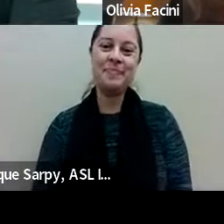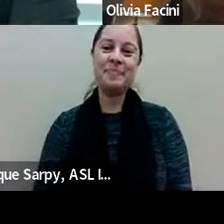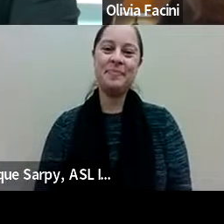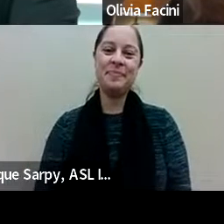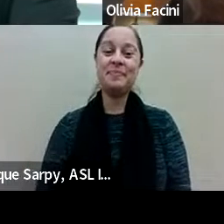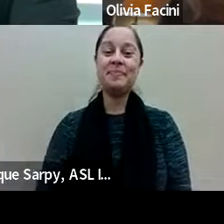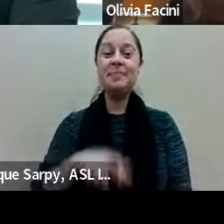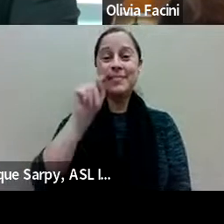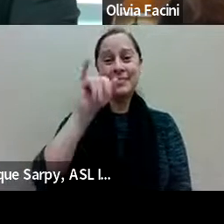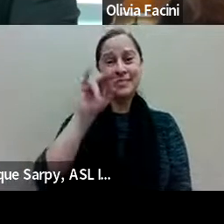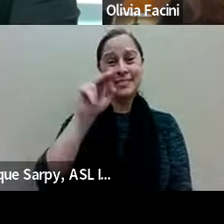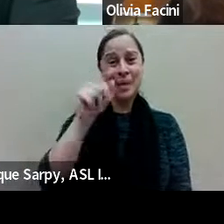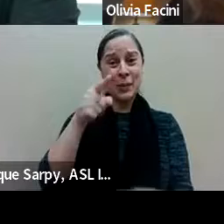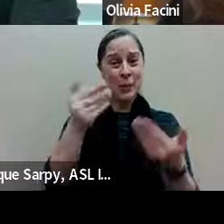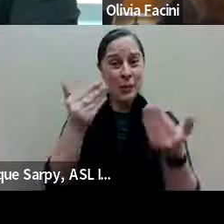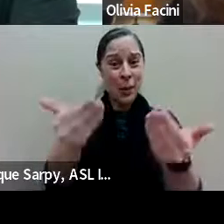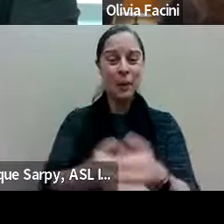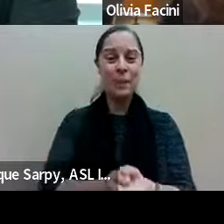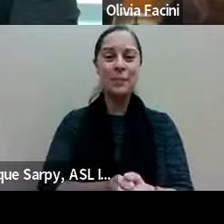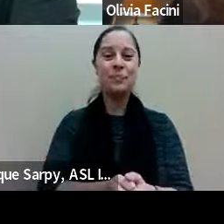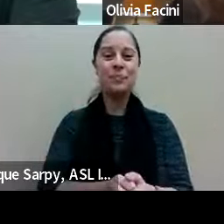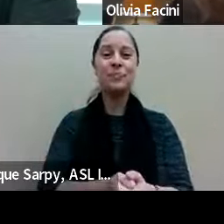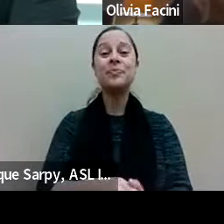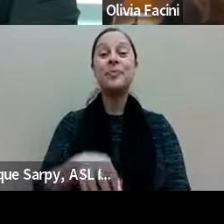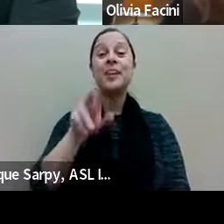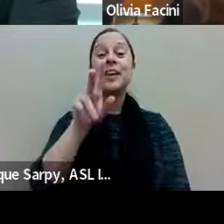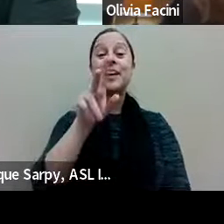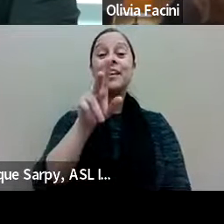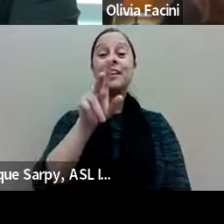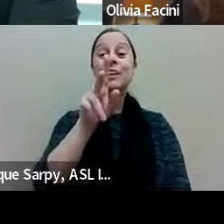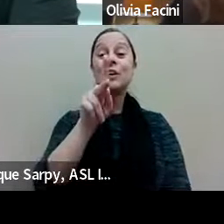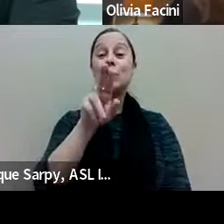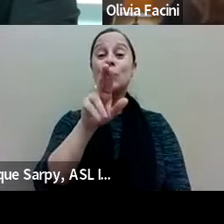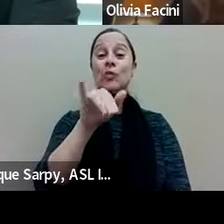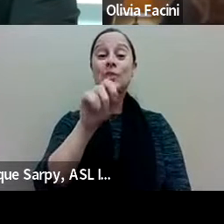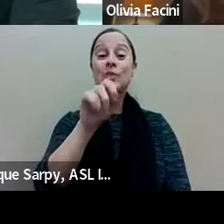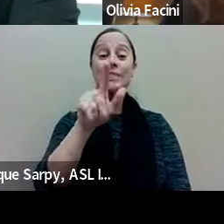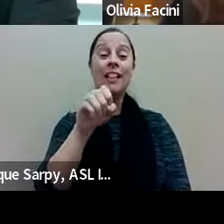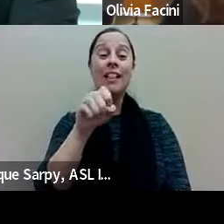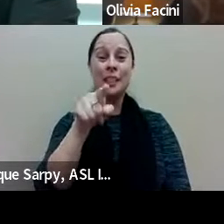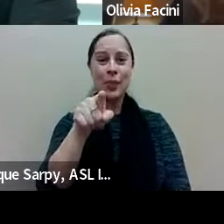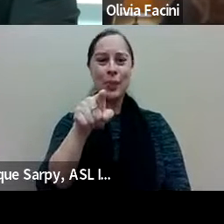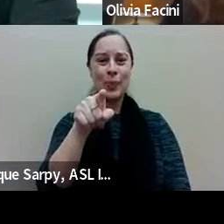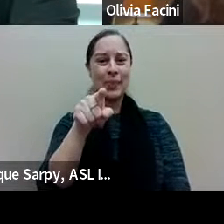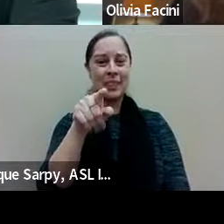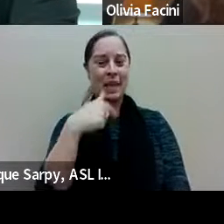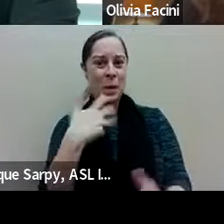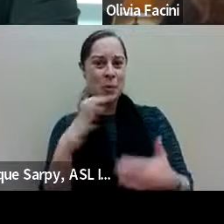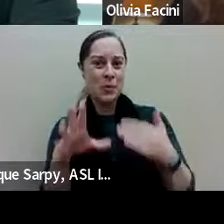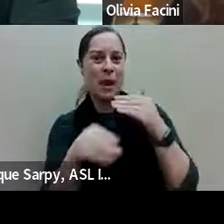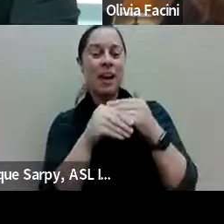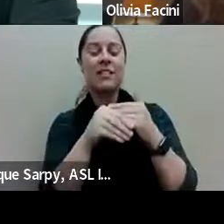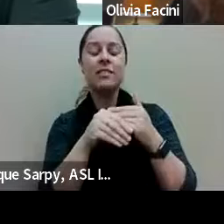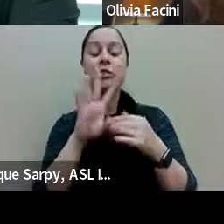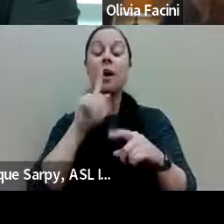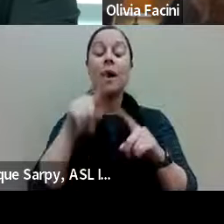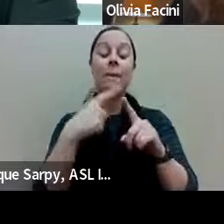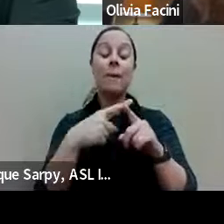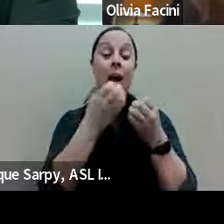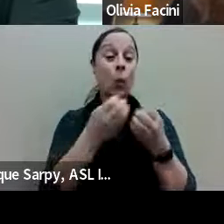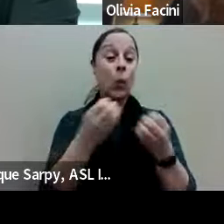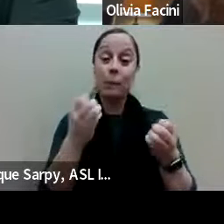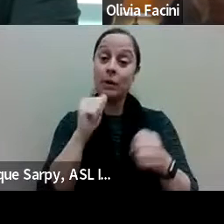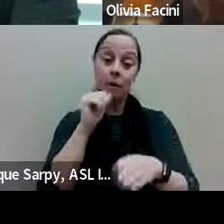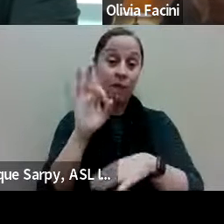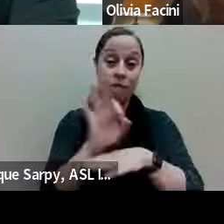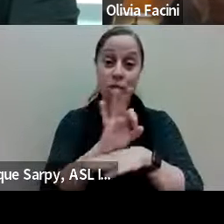Yeah, Tina, go right ahead. So Krystal, kind of adding to what you're talking about with non-functioning equipment, this